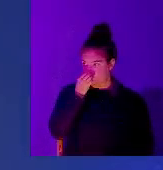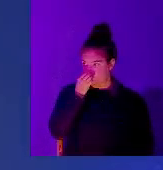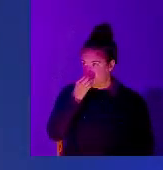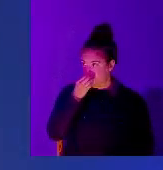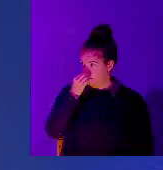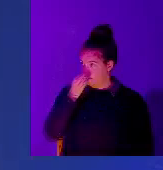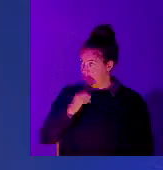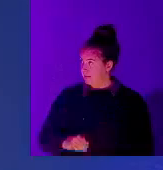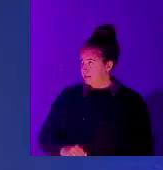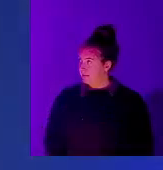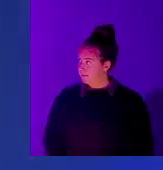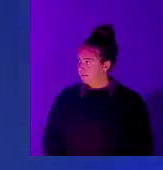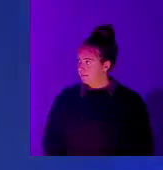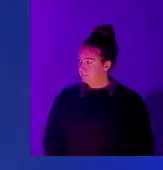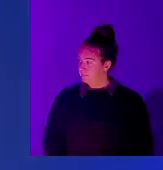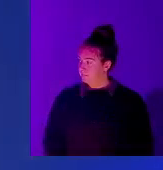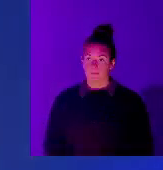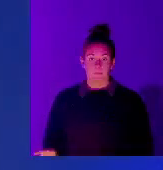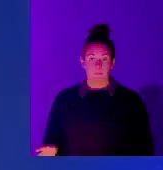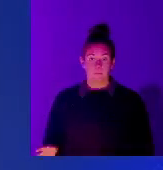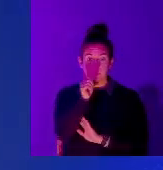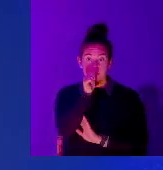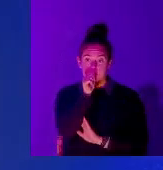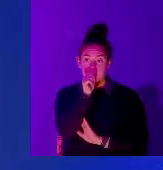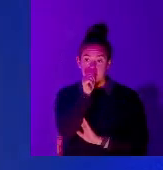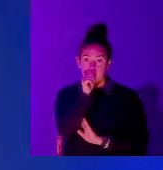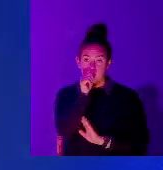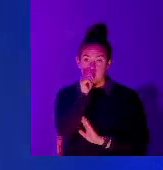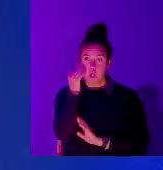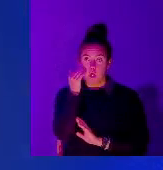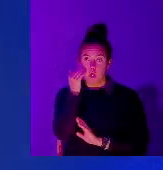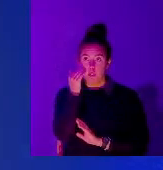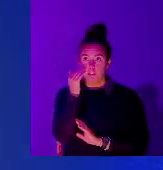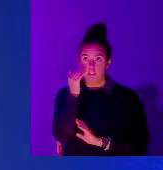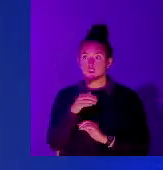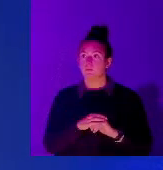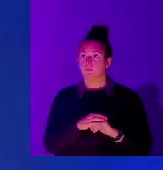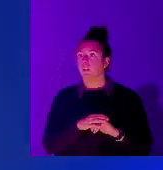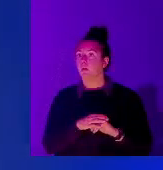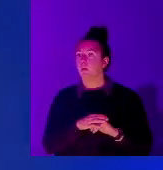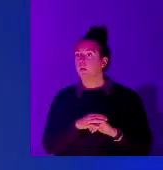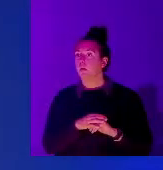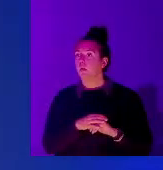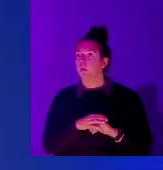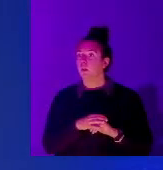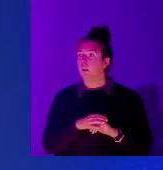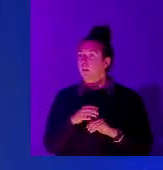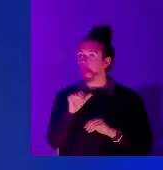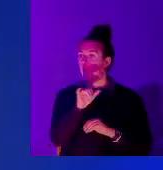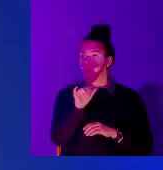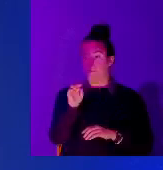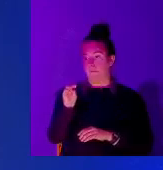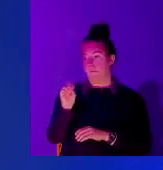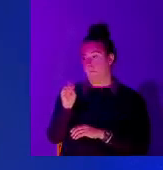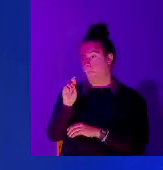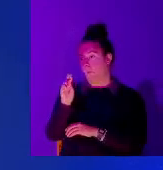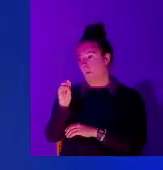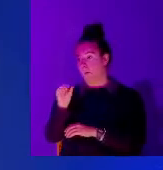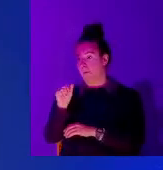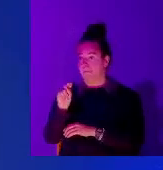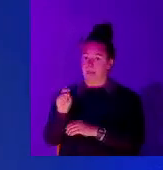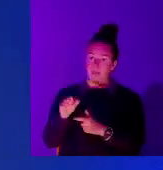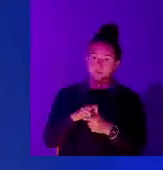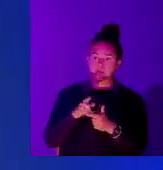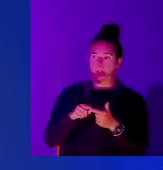Secret knowledge, such as that of the Mormons and Masons, is nothing more than a modern version of the Gnostic